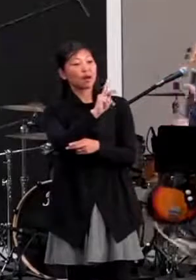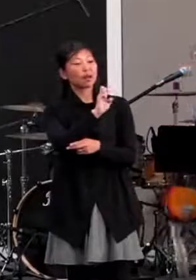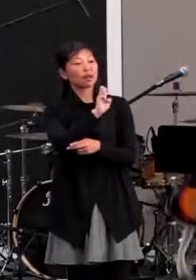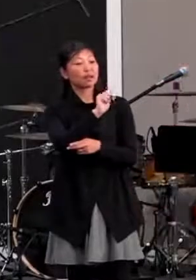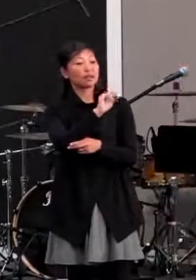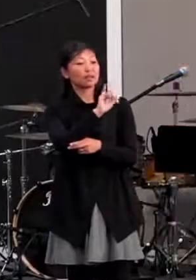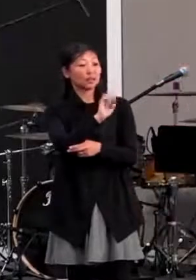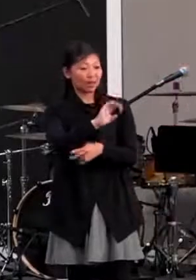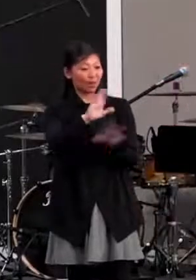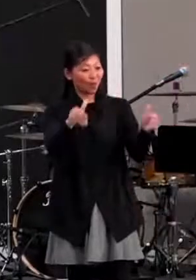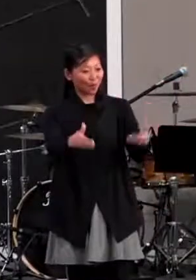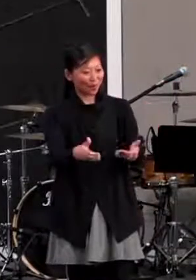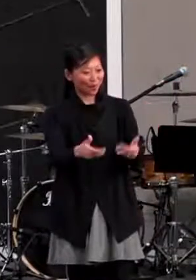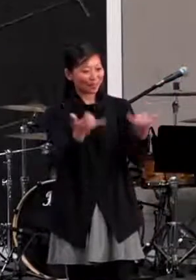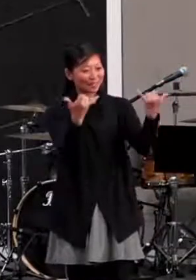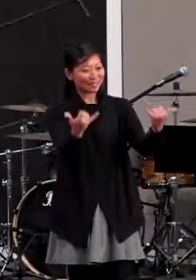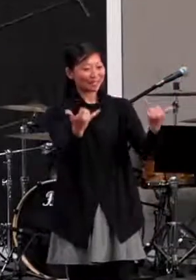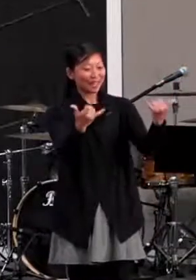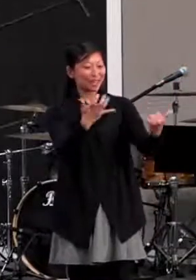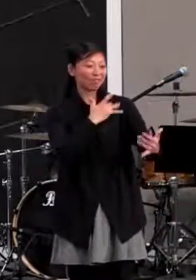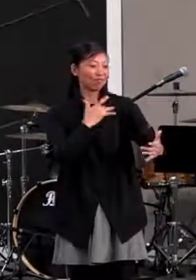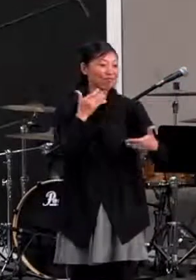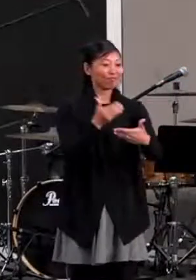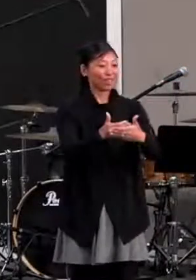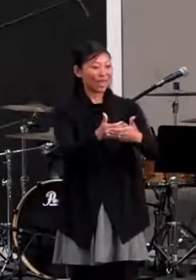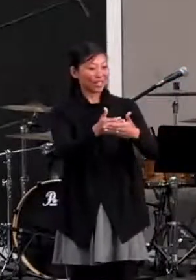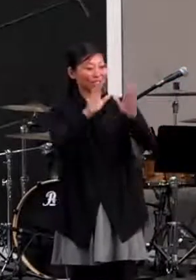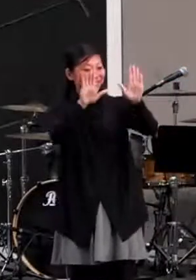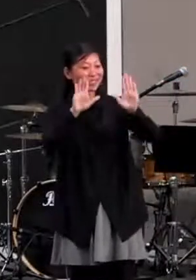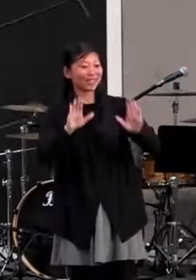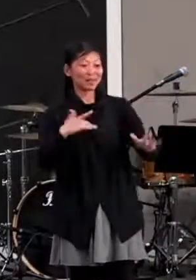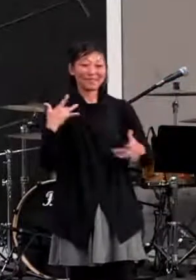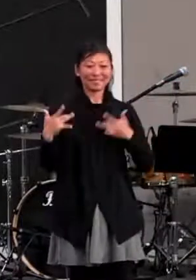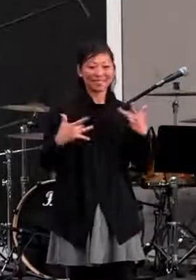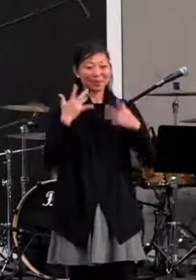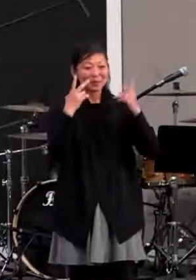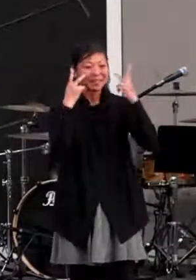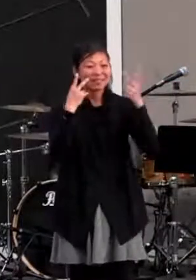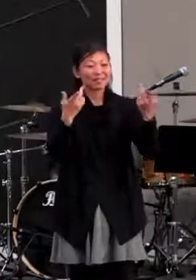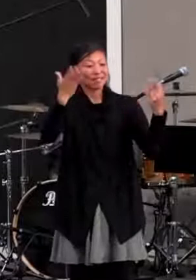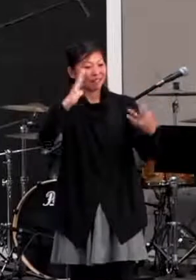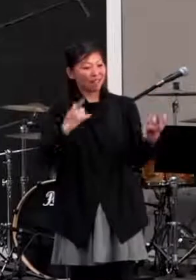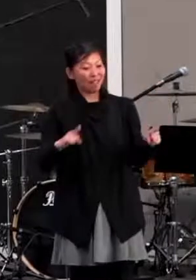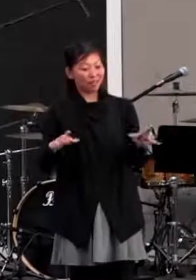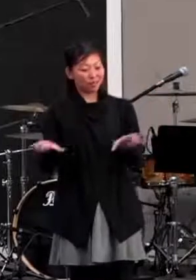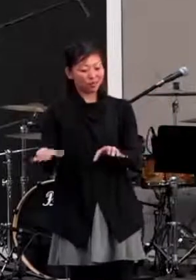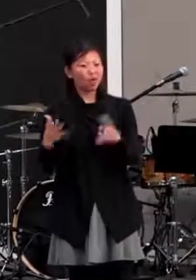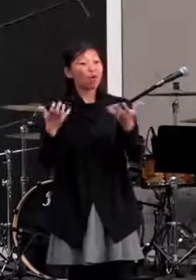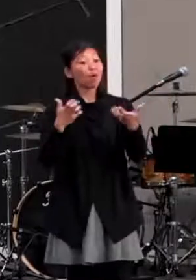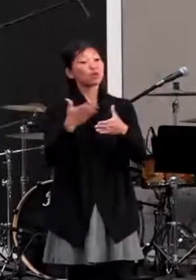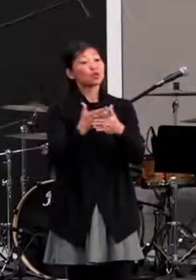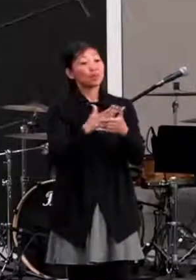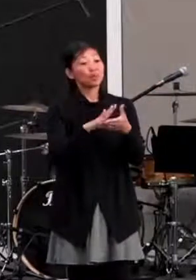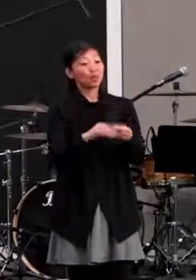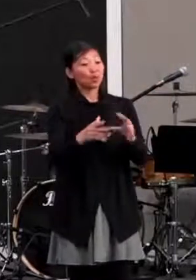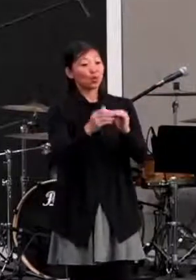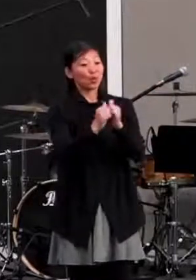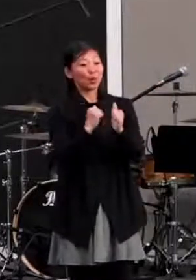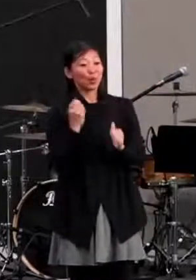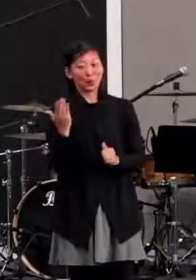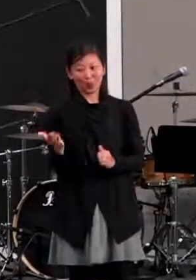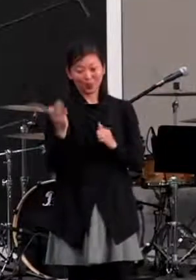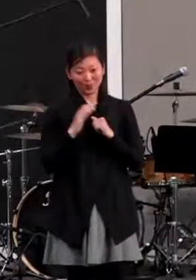welcome. Today is Compassion Sunday. I can't wait to see what God does for us today. I'd like to begin by sharing my story with you.